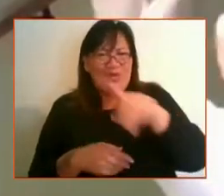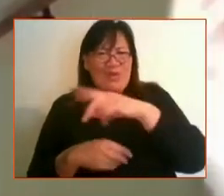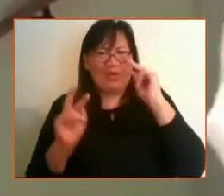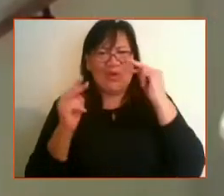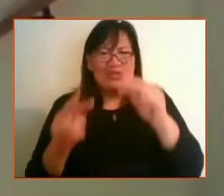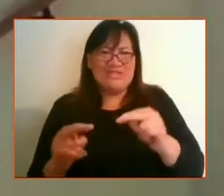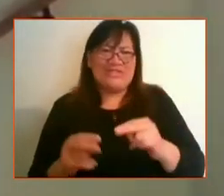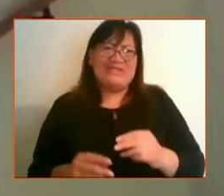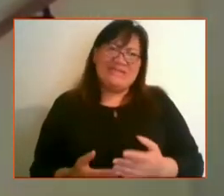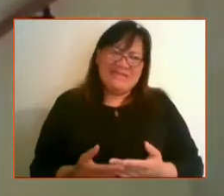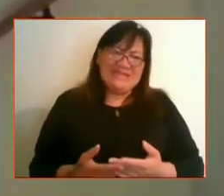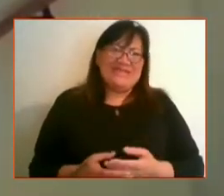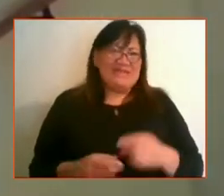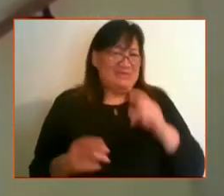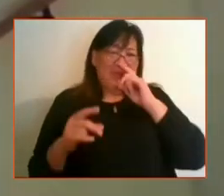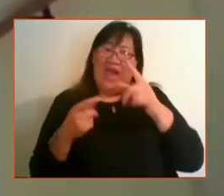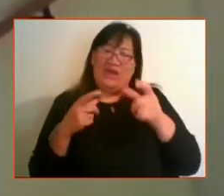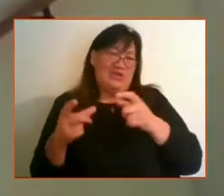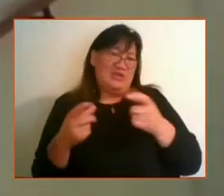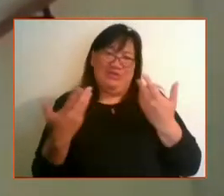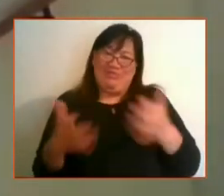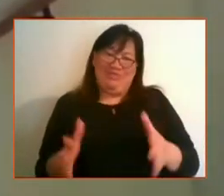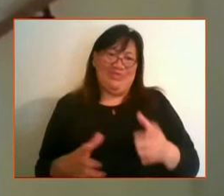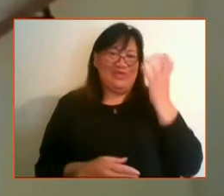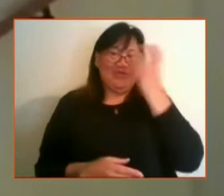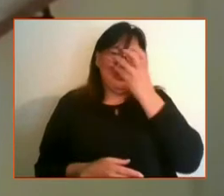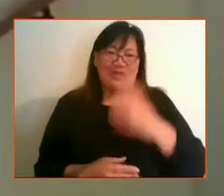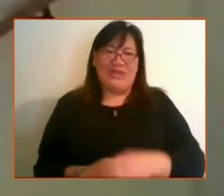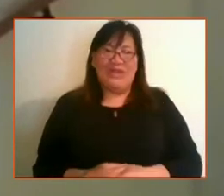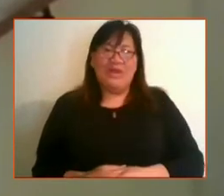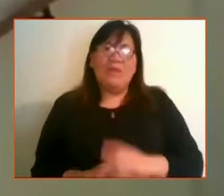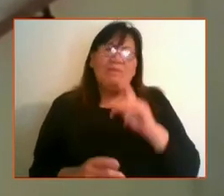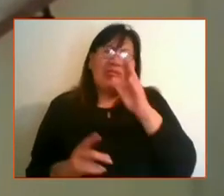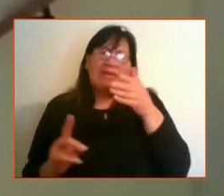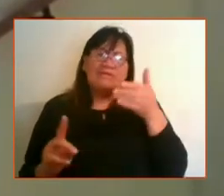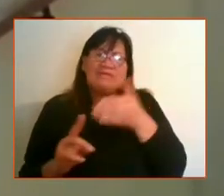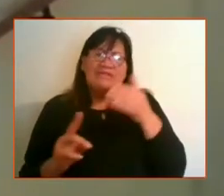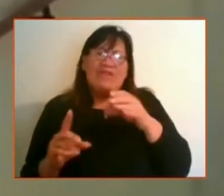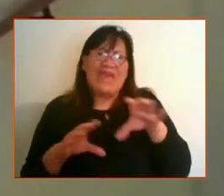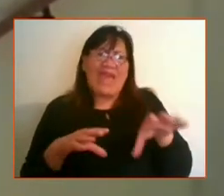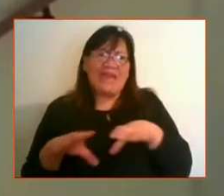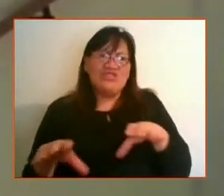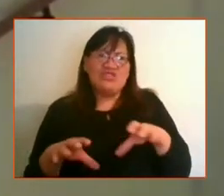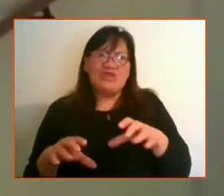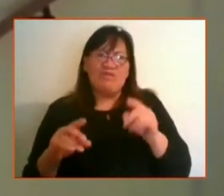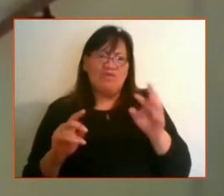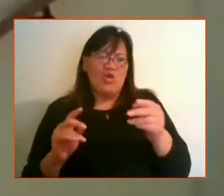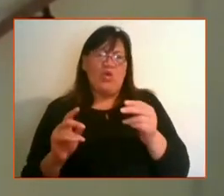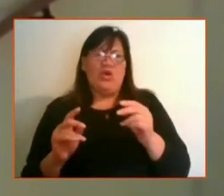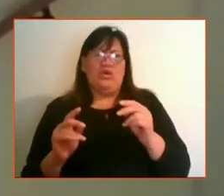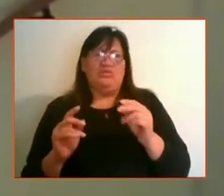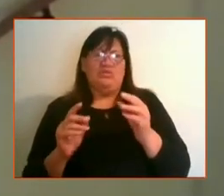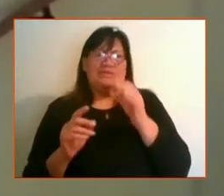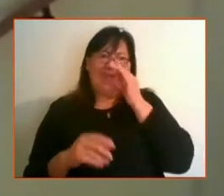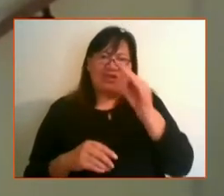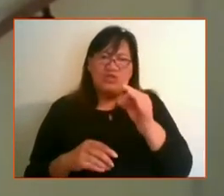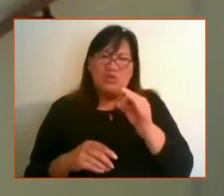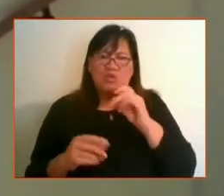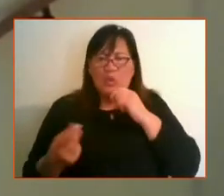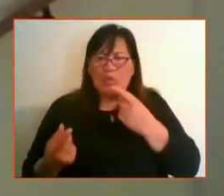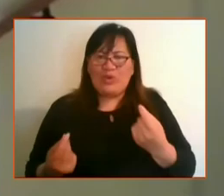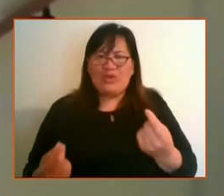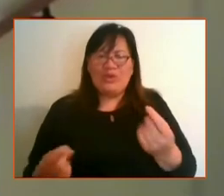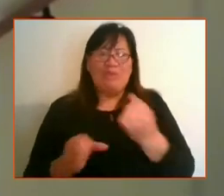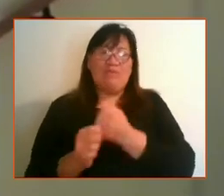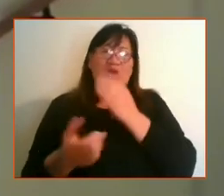out of everybody's control. But what specific action is National going to take to ensure that to ensure